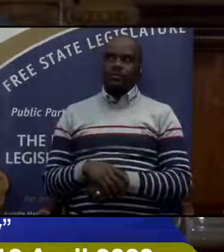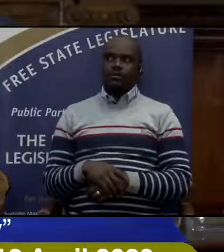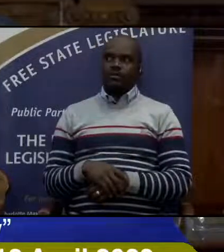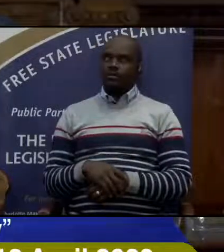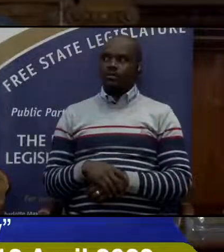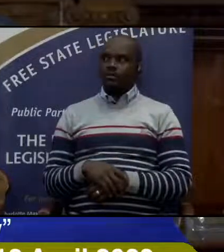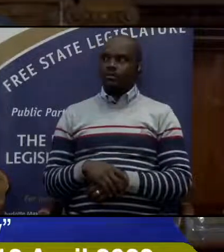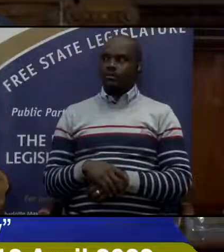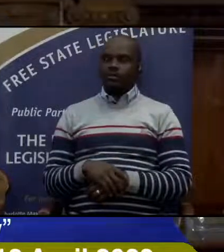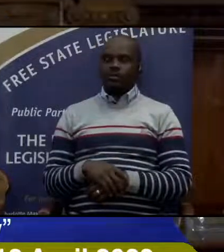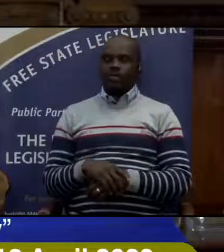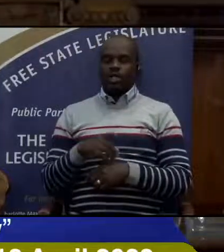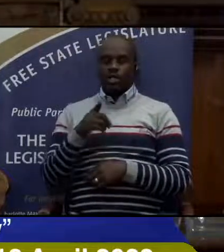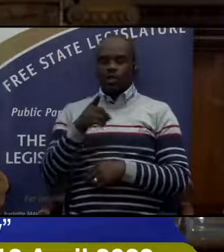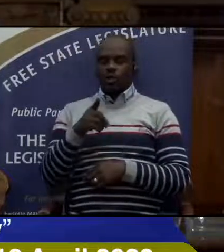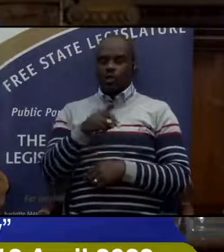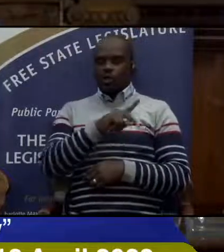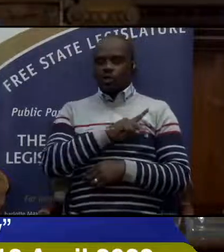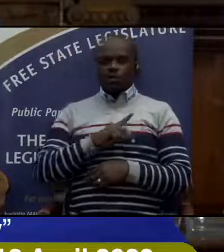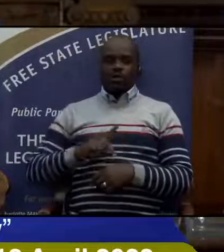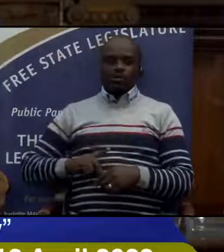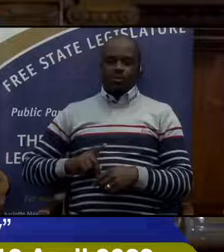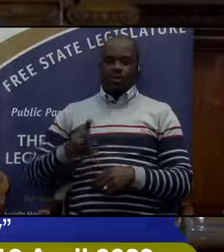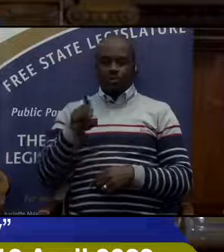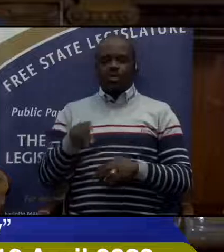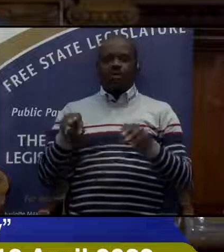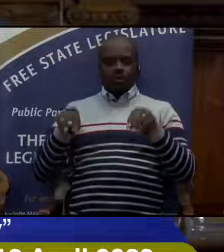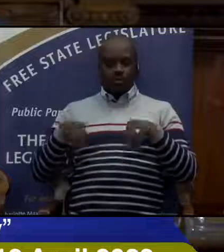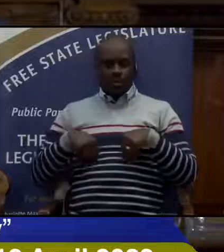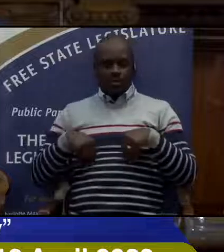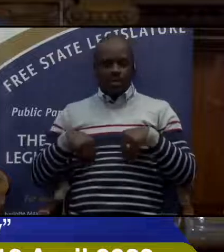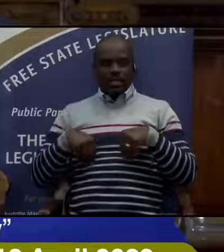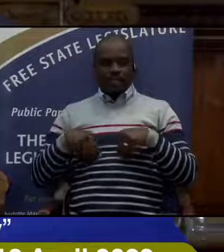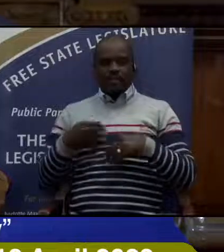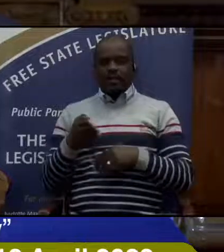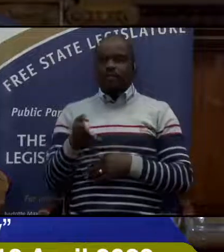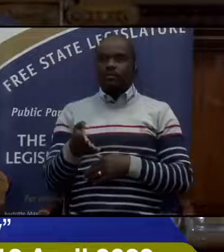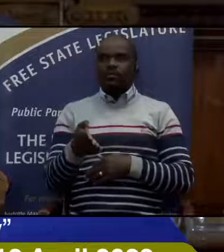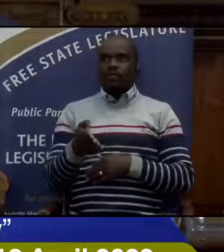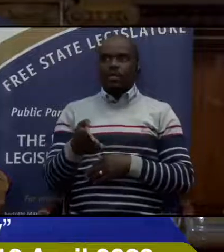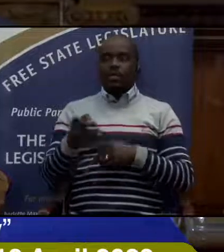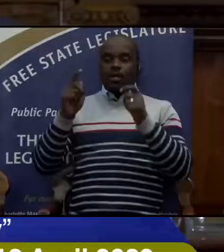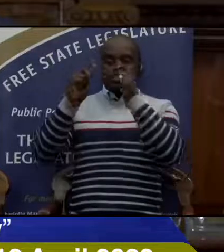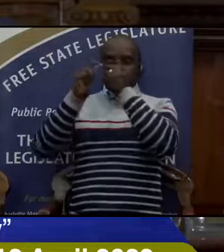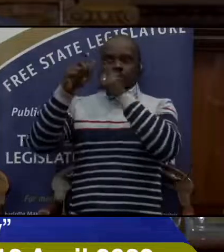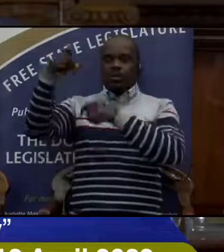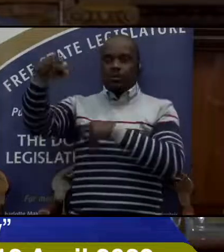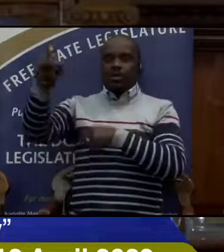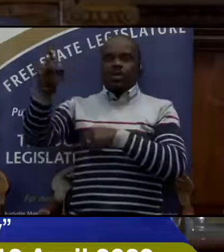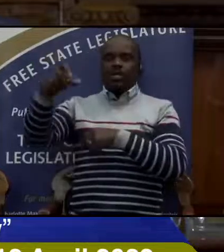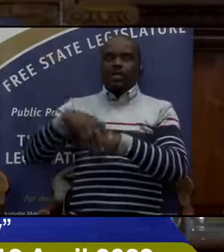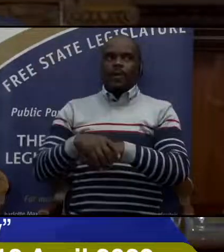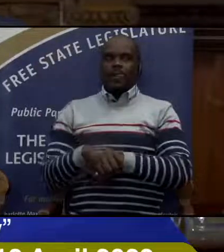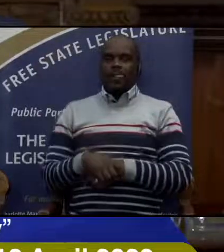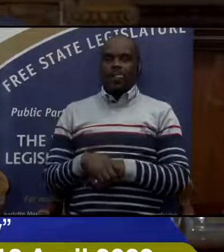Order. Honorable Speaker, Deputy Speaker, Premier,